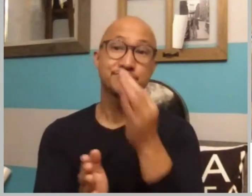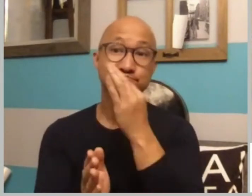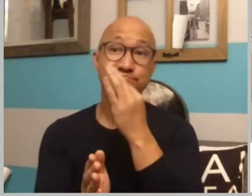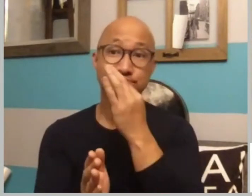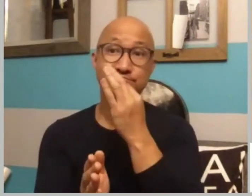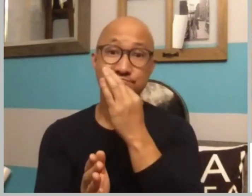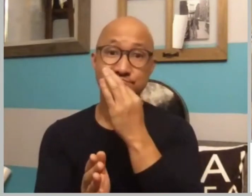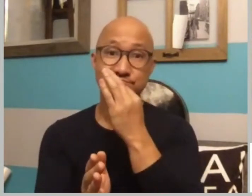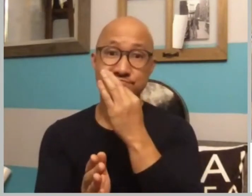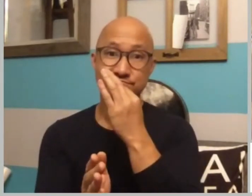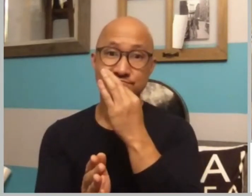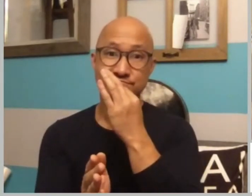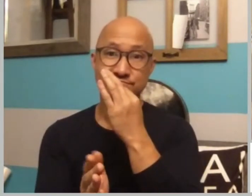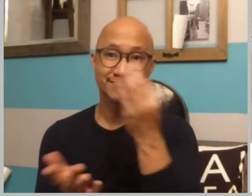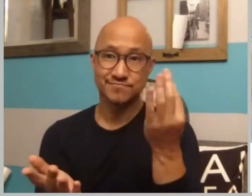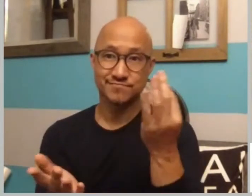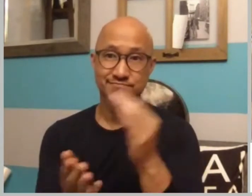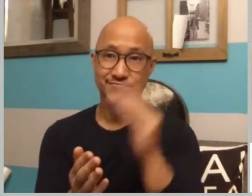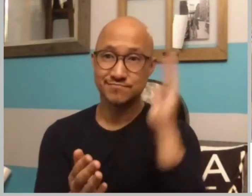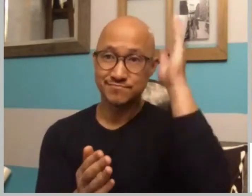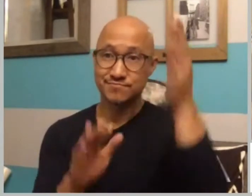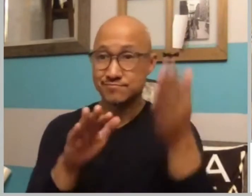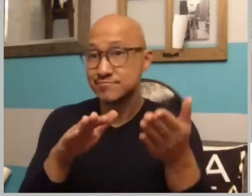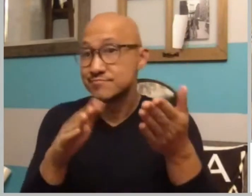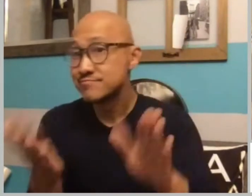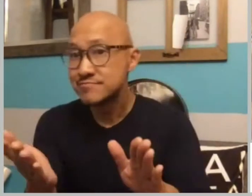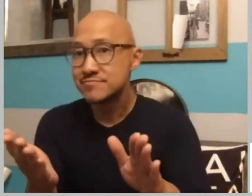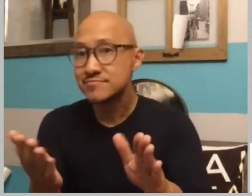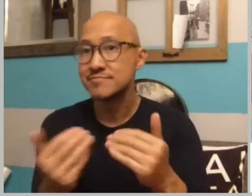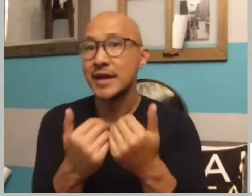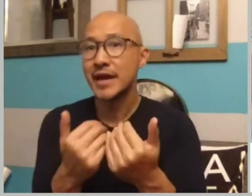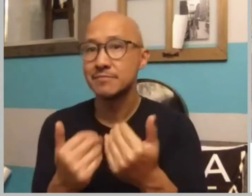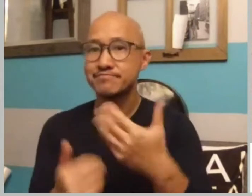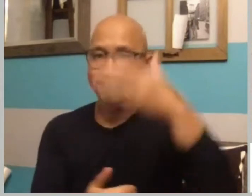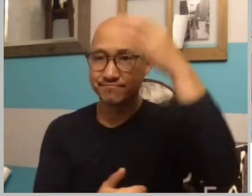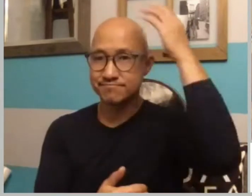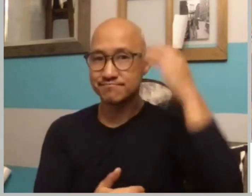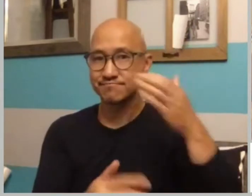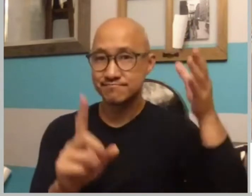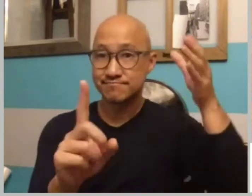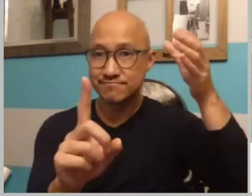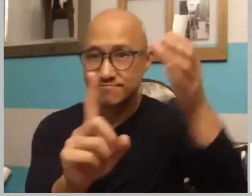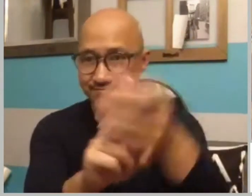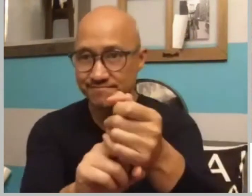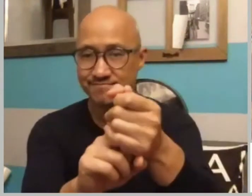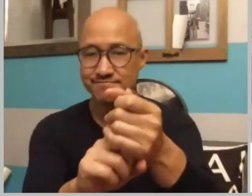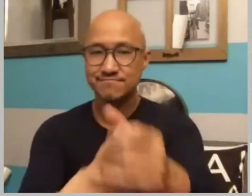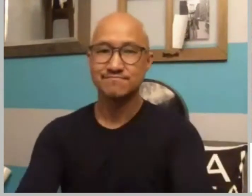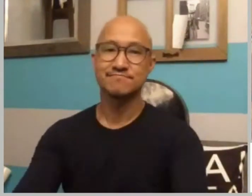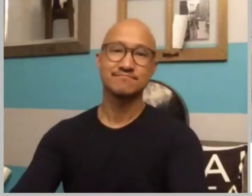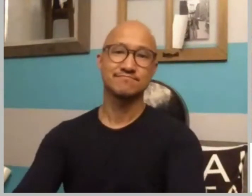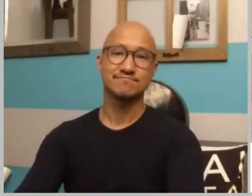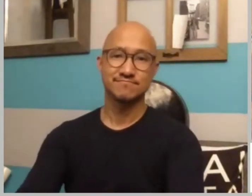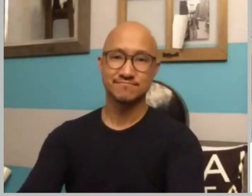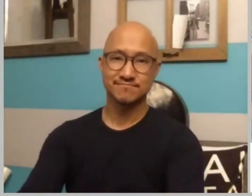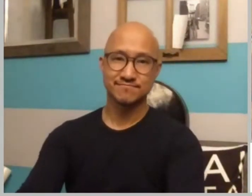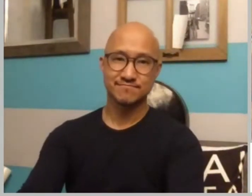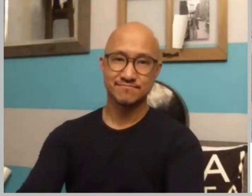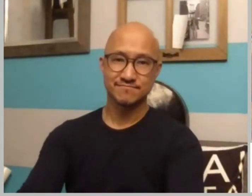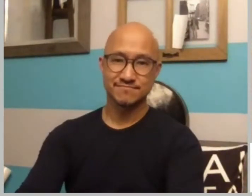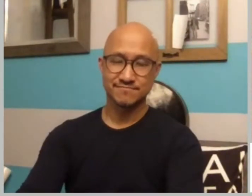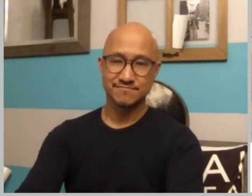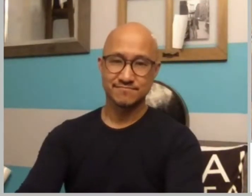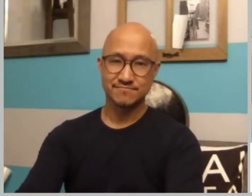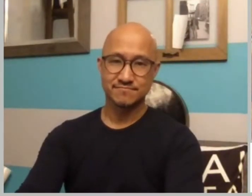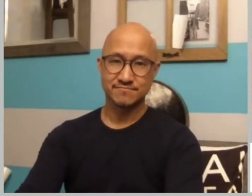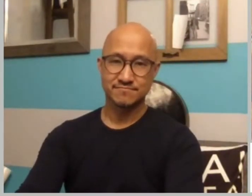attacked by some animals. You can see over here that there are also, people